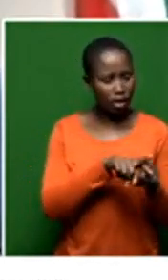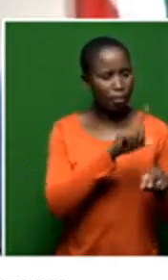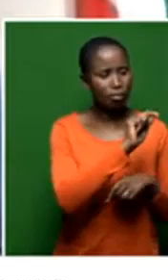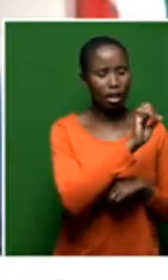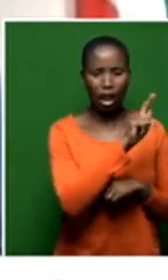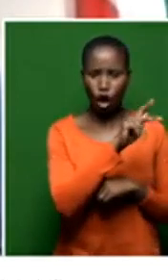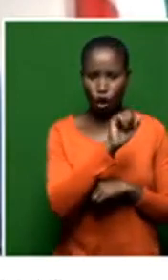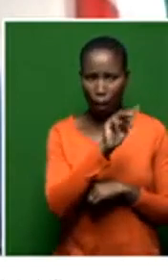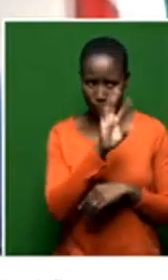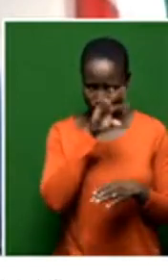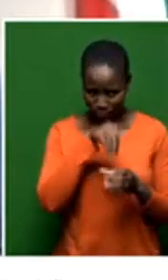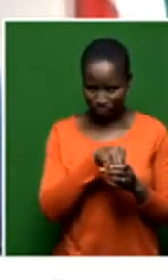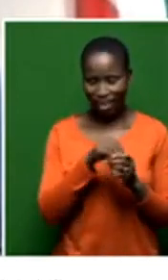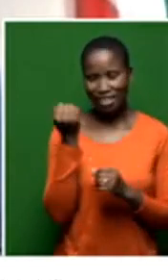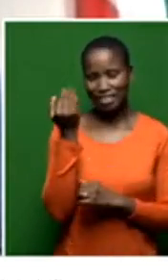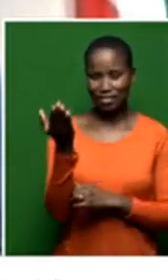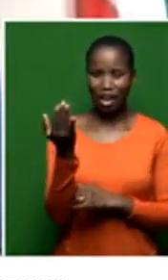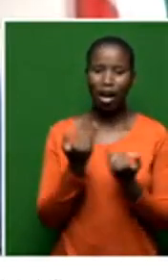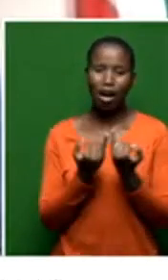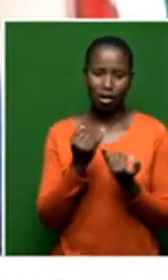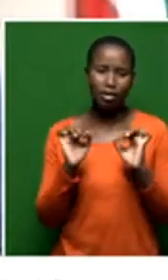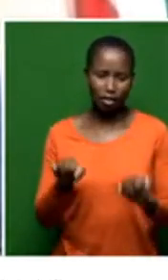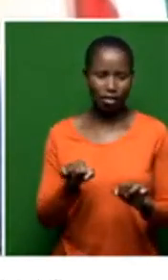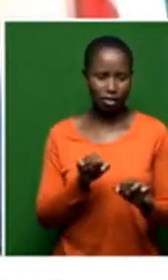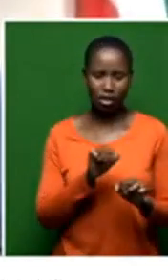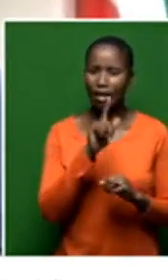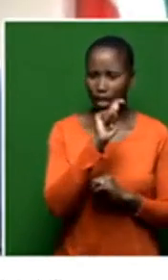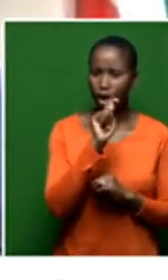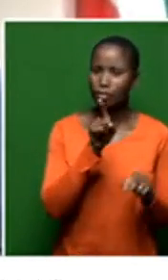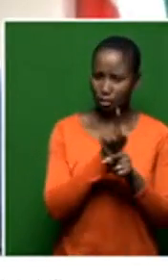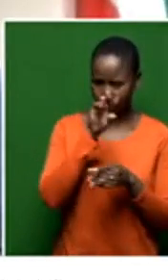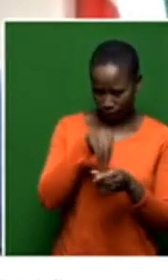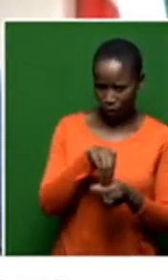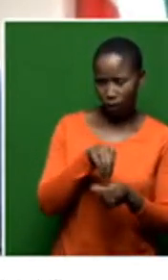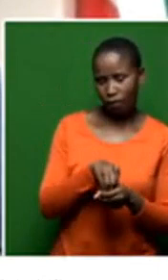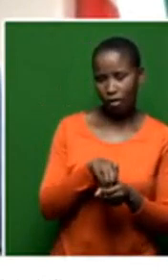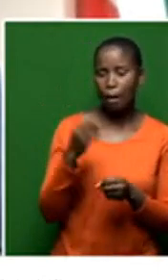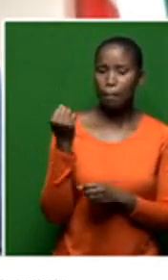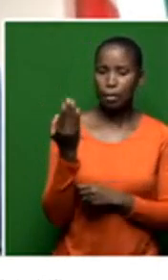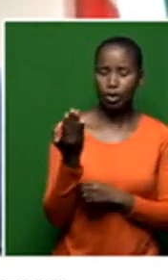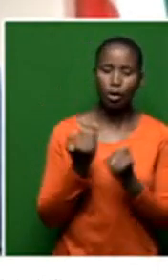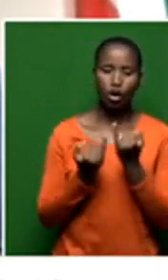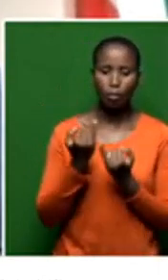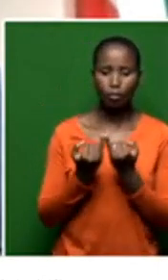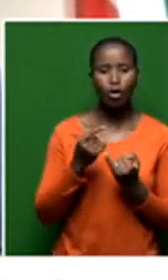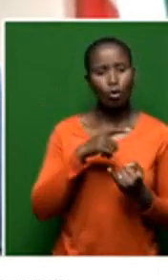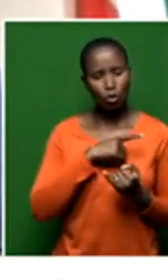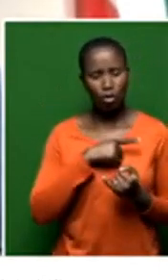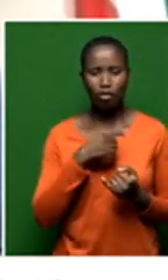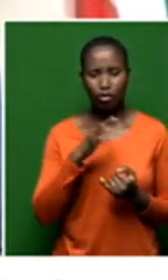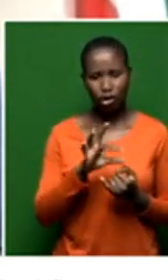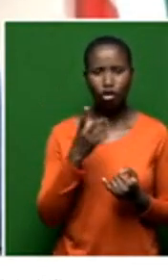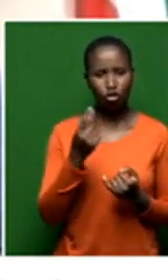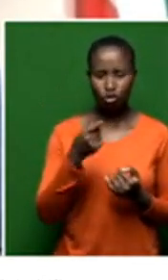the auction. It's an important point to note that Telkom is a participant in the auction, and they have subjected themselves to all